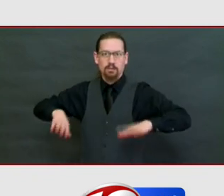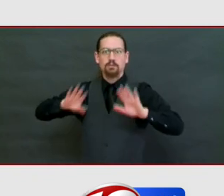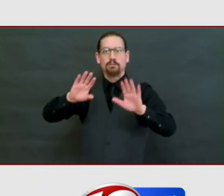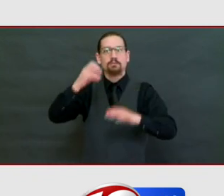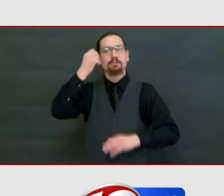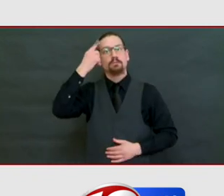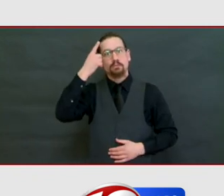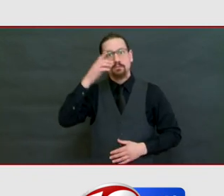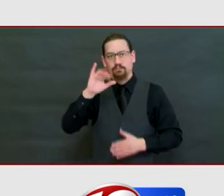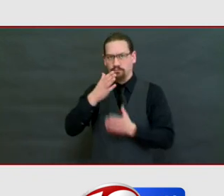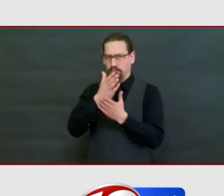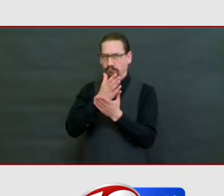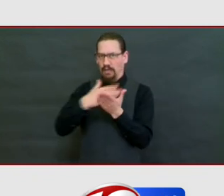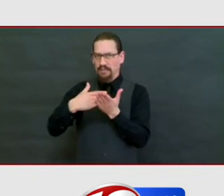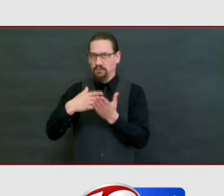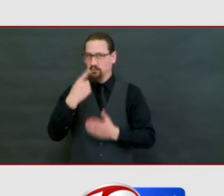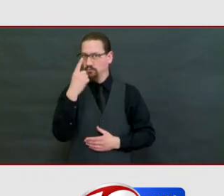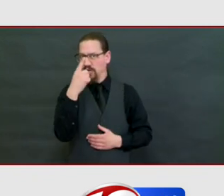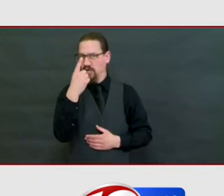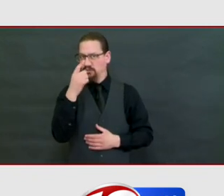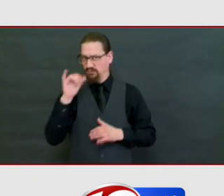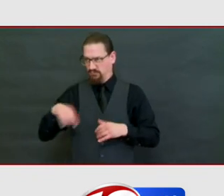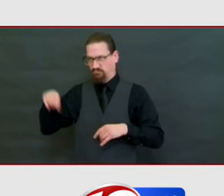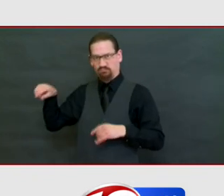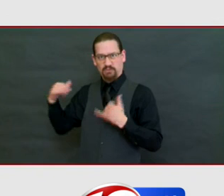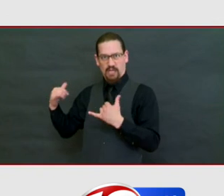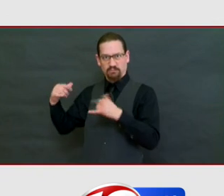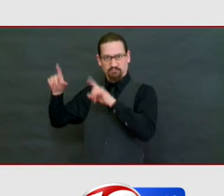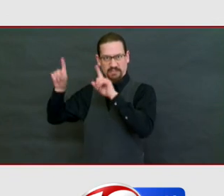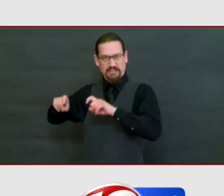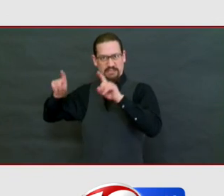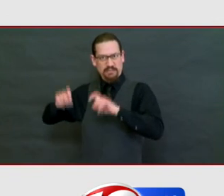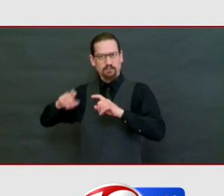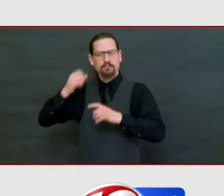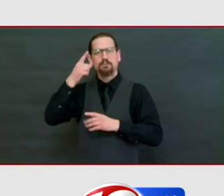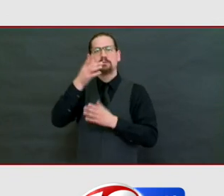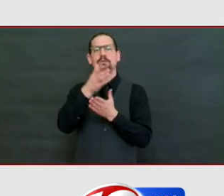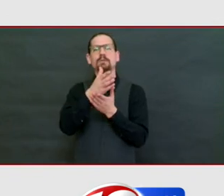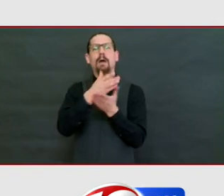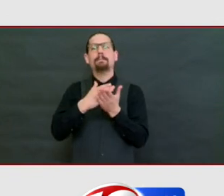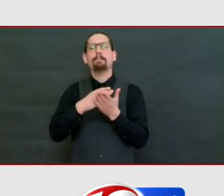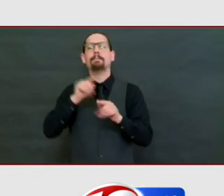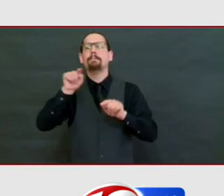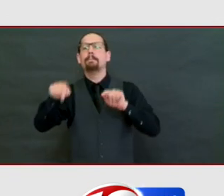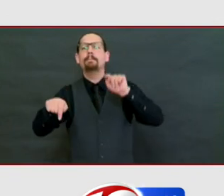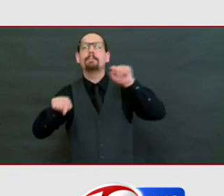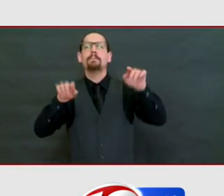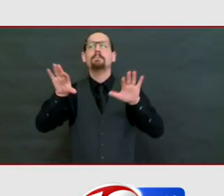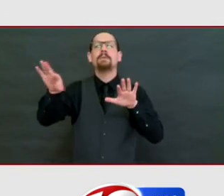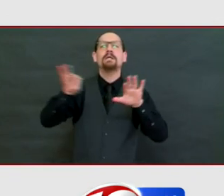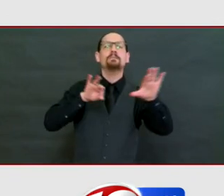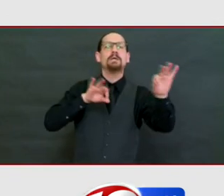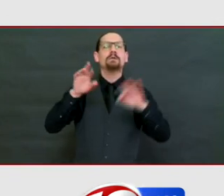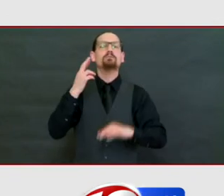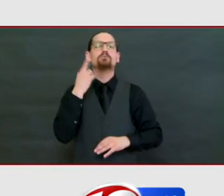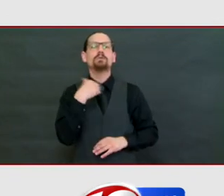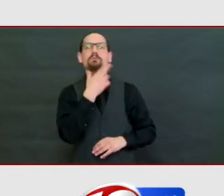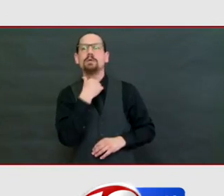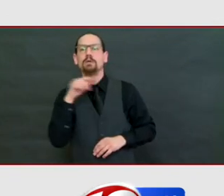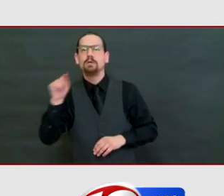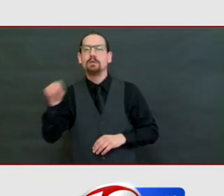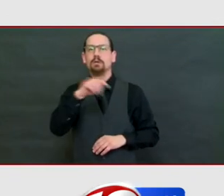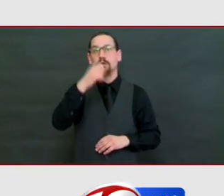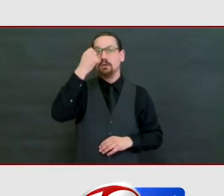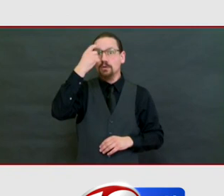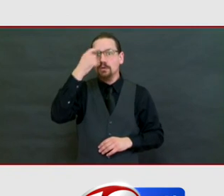for in-house dining, including outdoor dining. We're also going to be looking at limited pilots